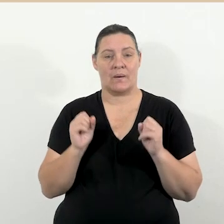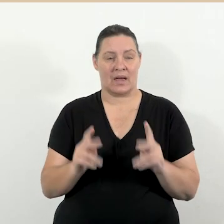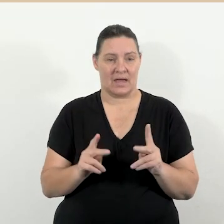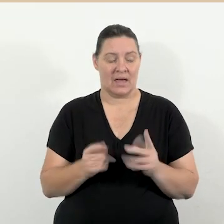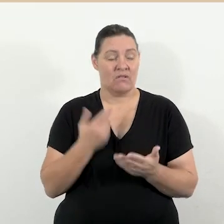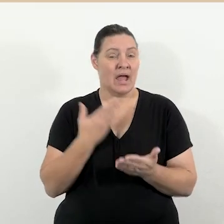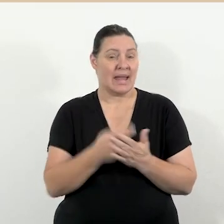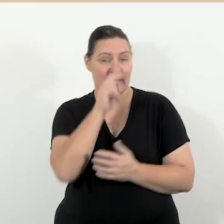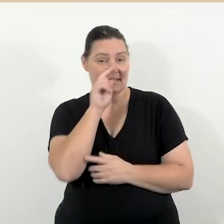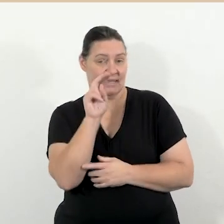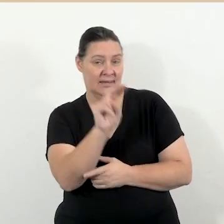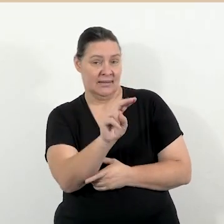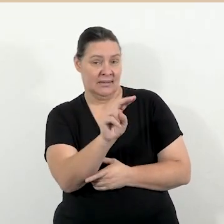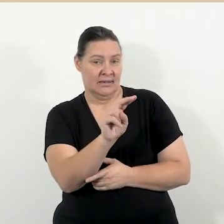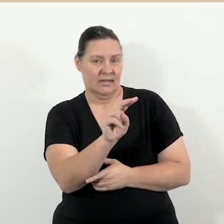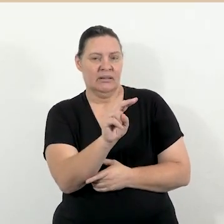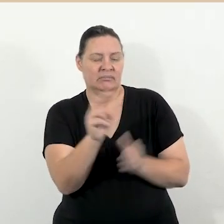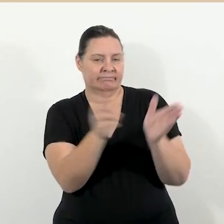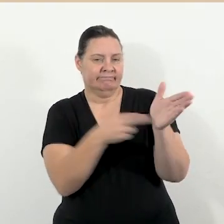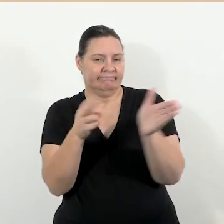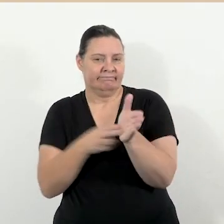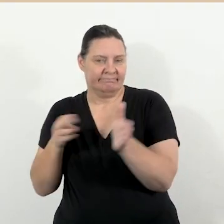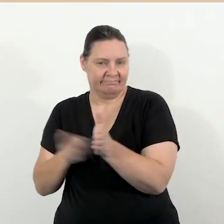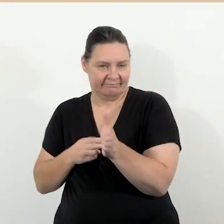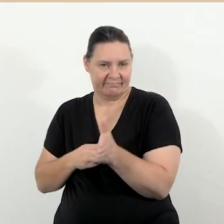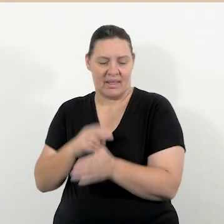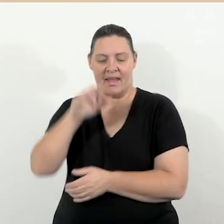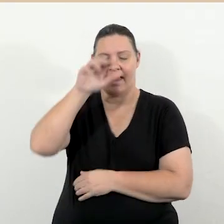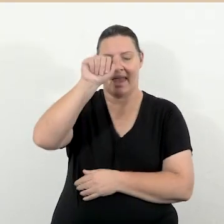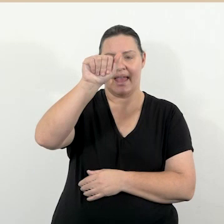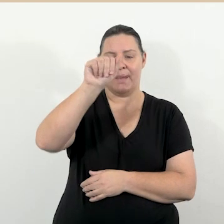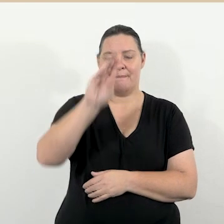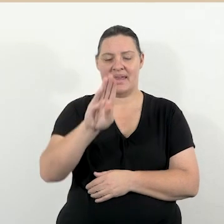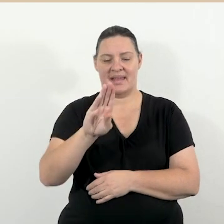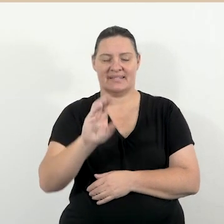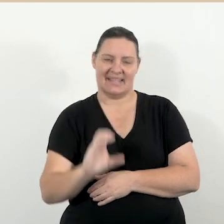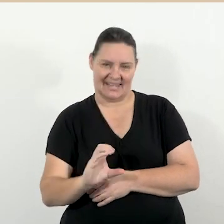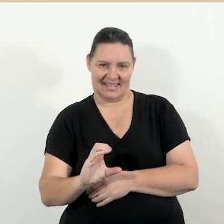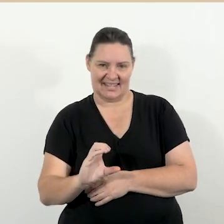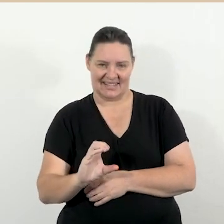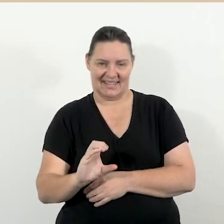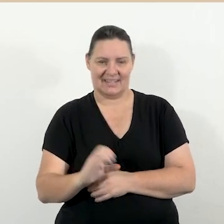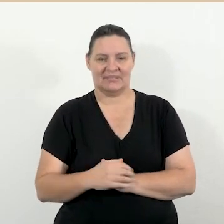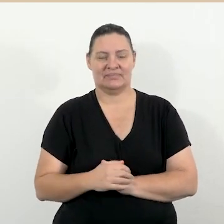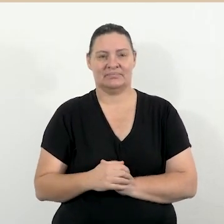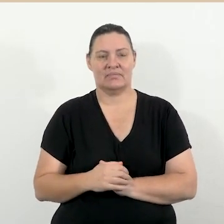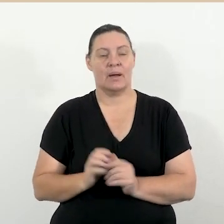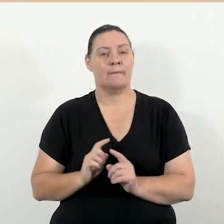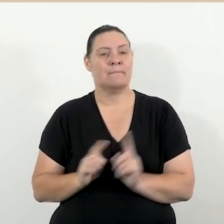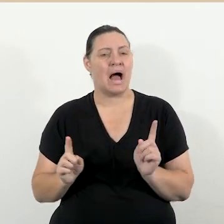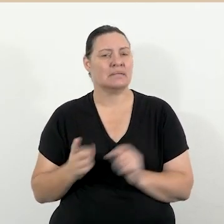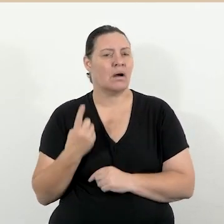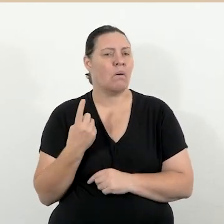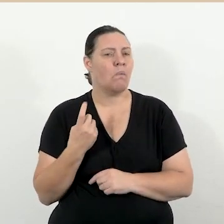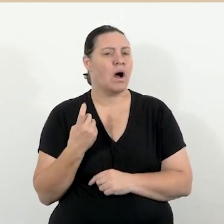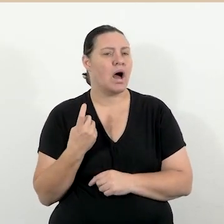Okay, if you can see from our labeling, we have labeled point A, point B, as well as point C. But